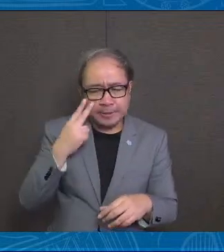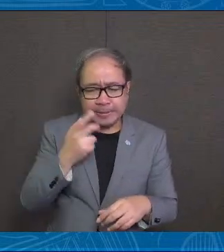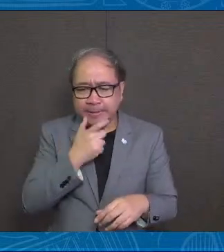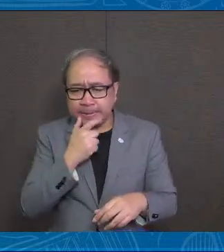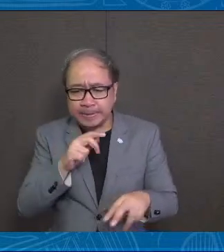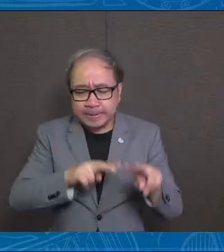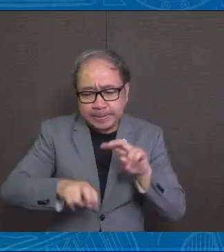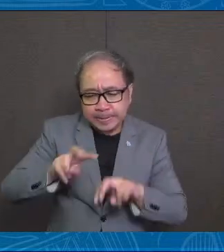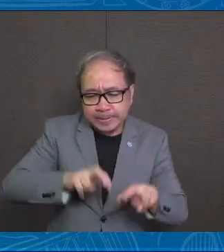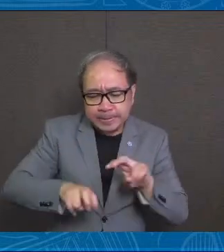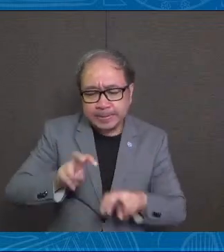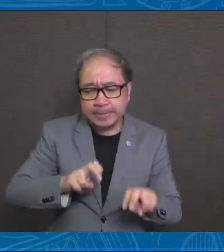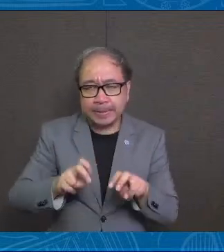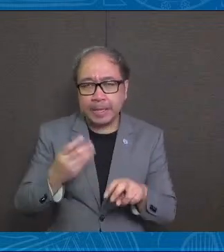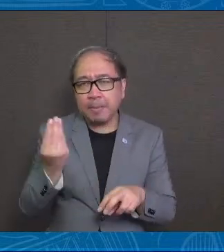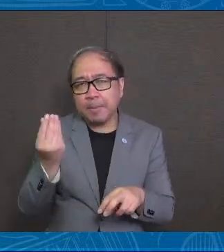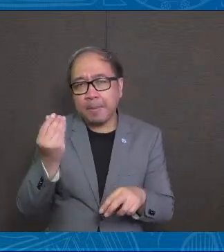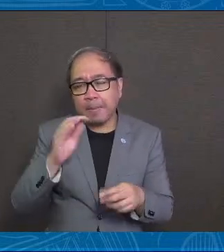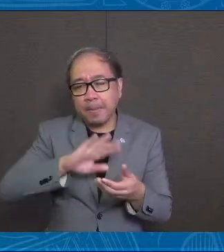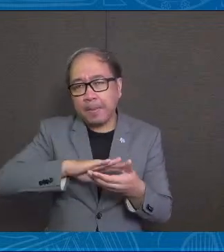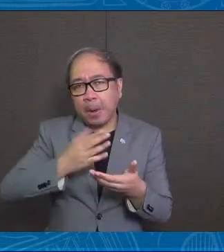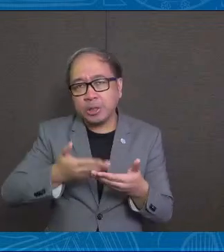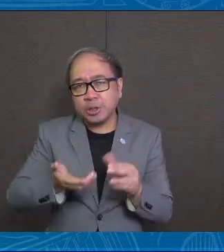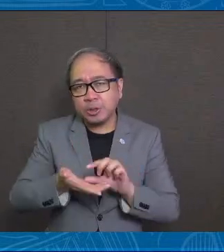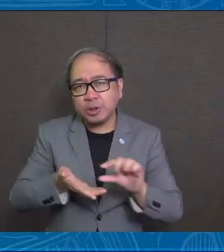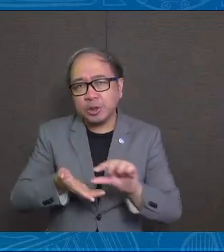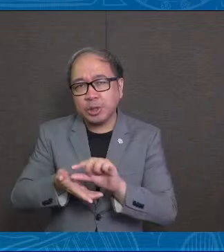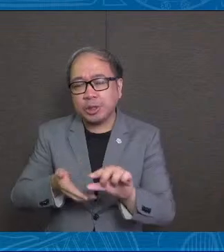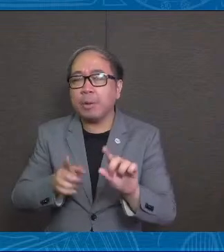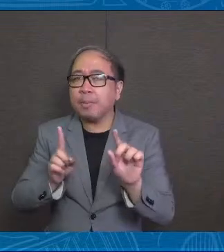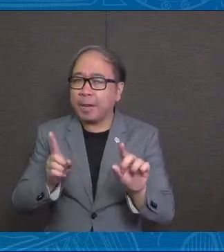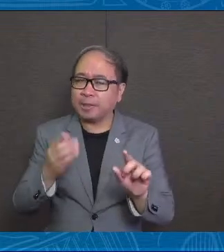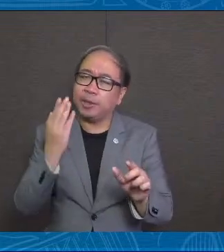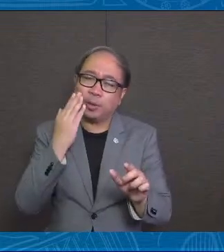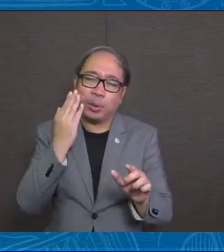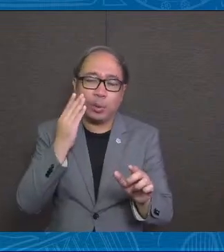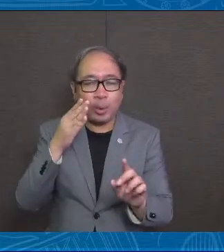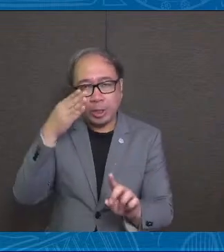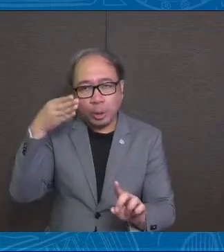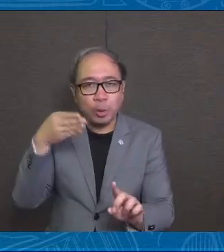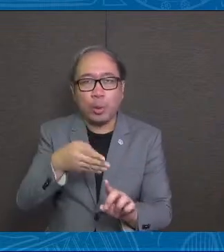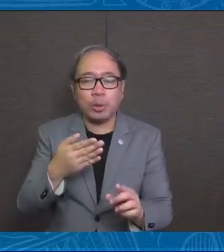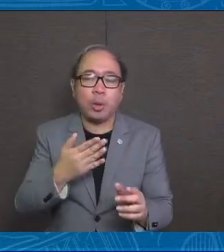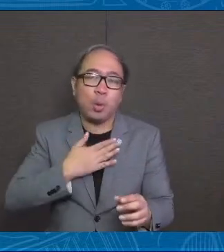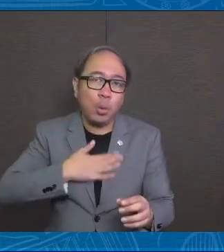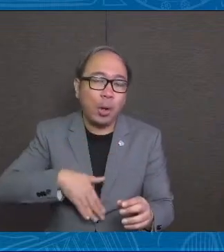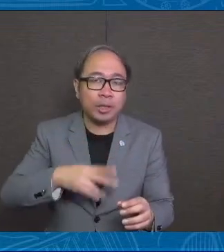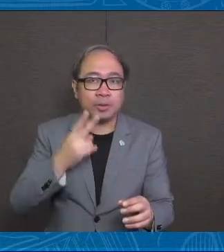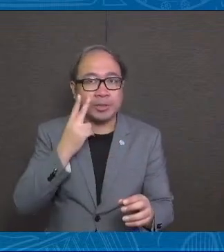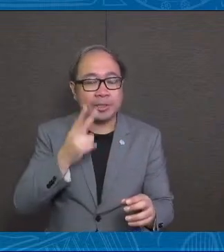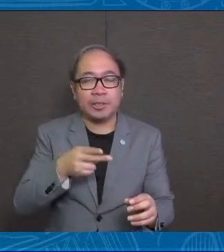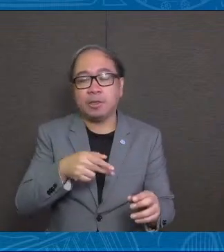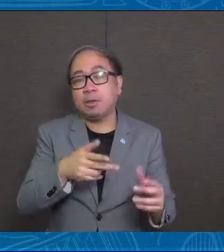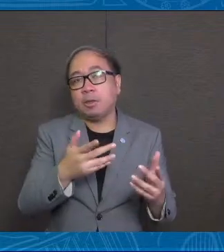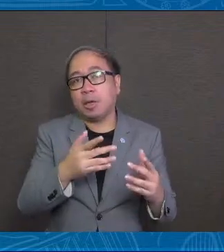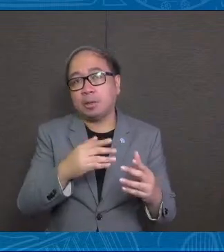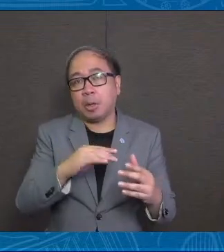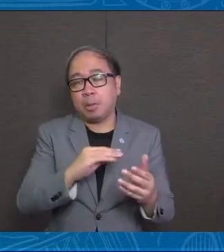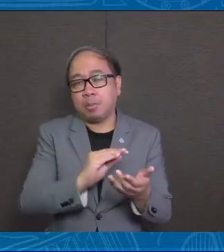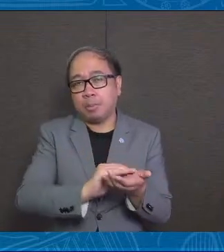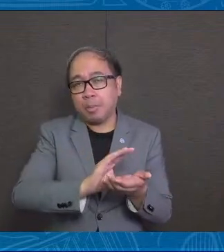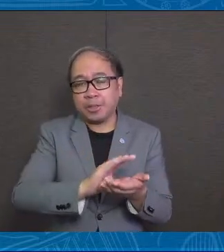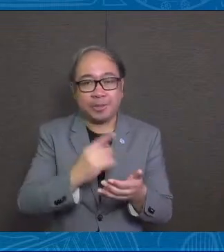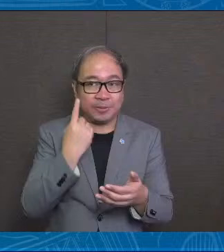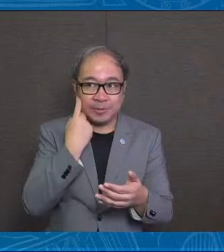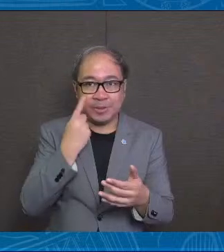at the end of the day, we want to make sure that all the budget that we have provided, if you listen to my ending statement